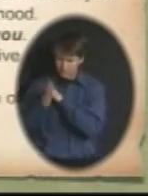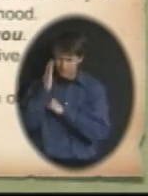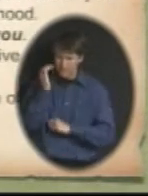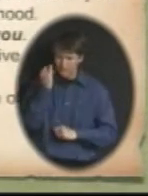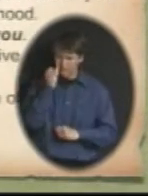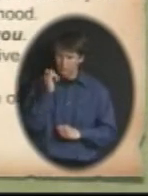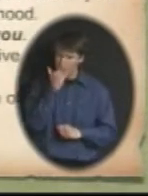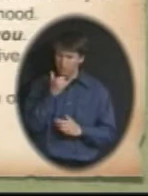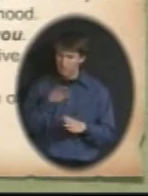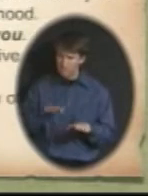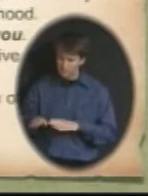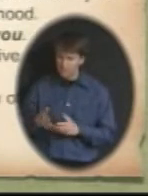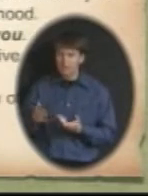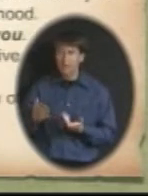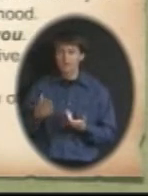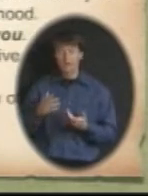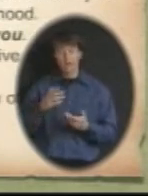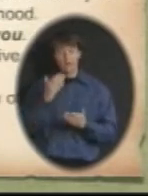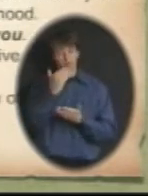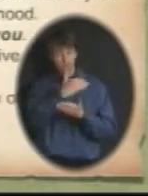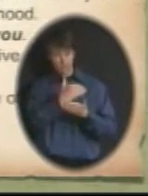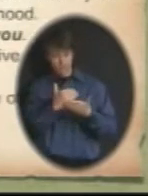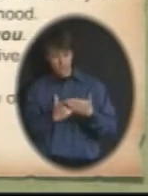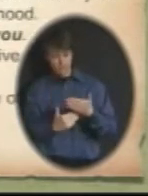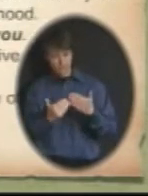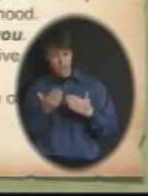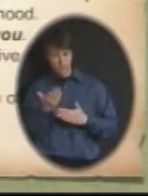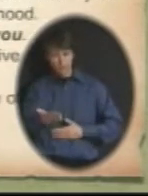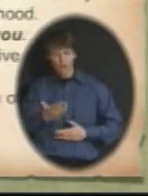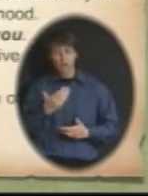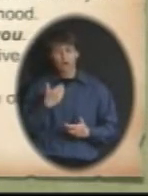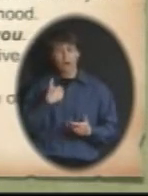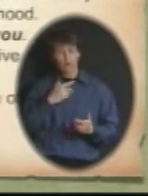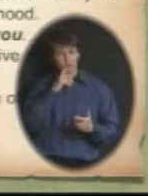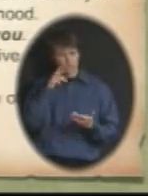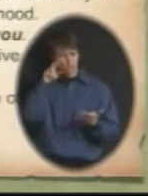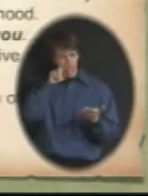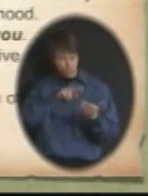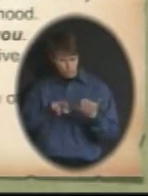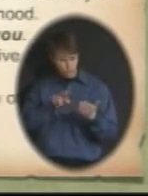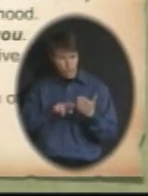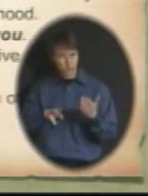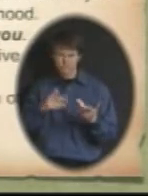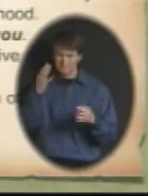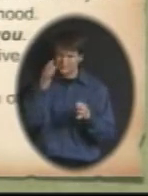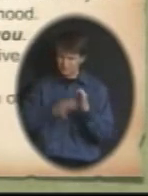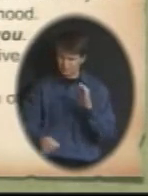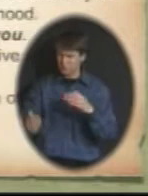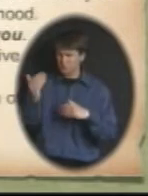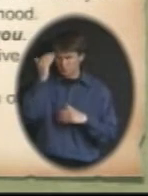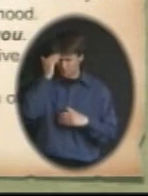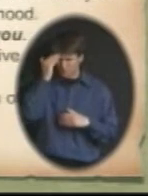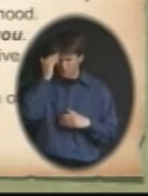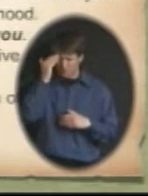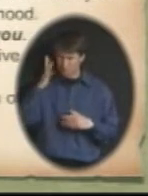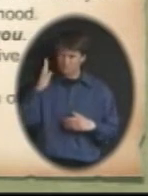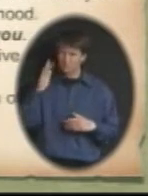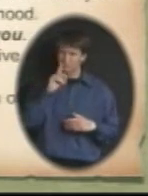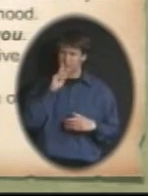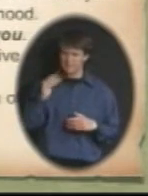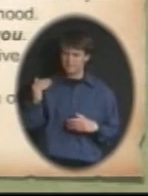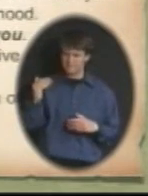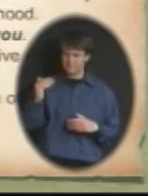changing behavior. And these things I listed are research-based, and they're simple, and we know these. This is intuitive to us kind of